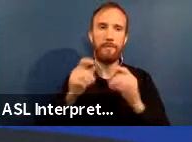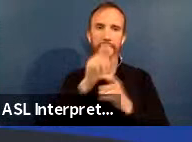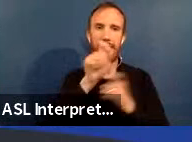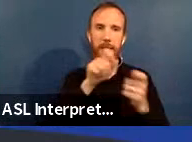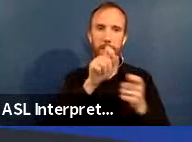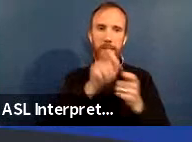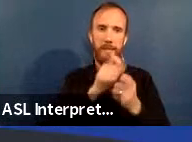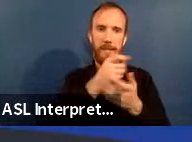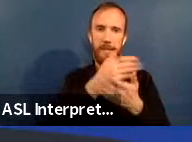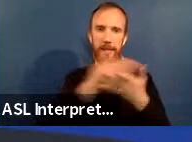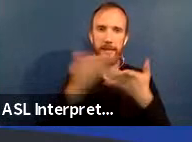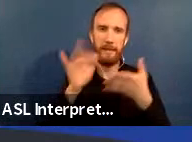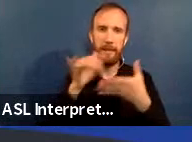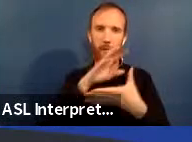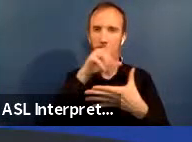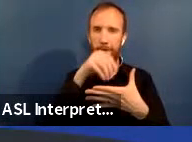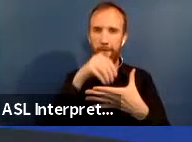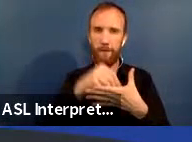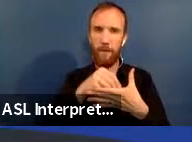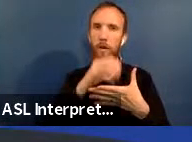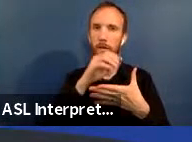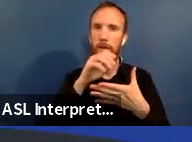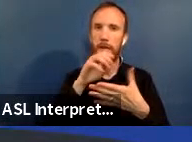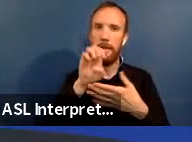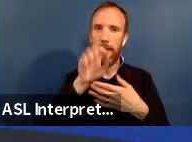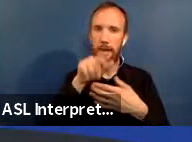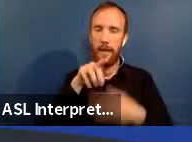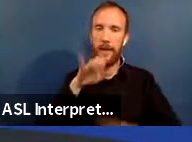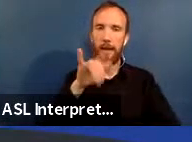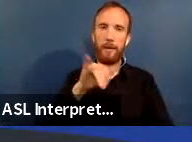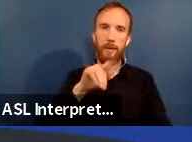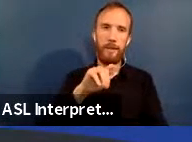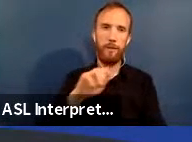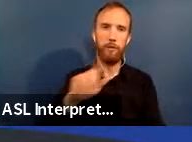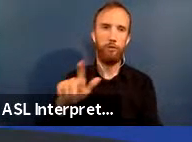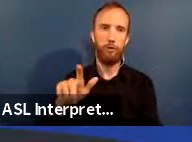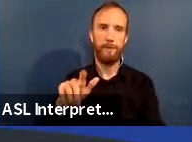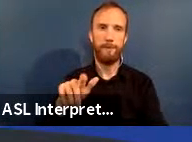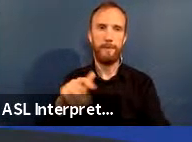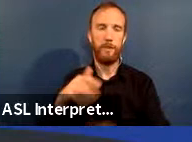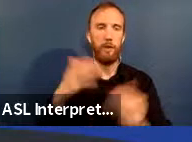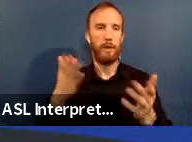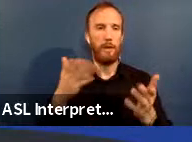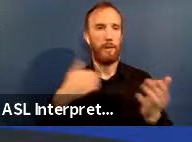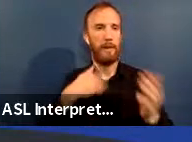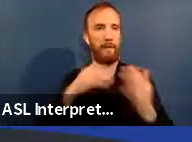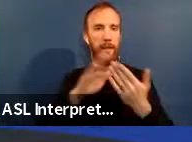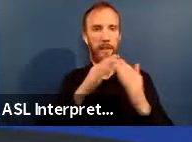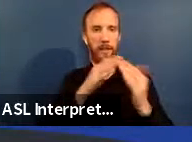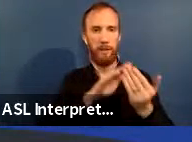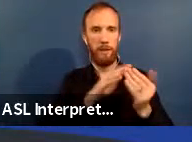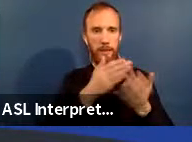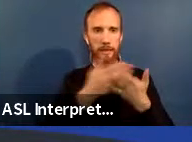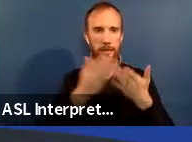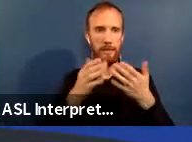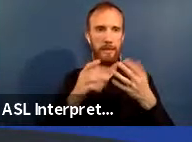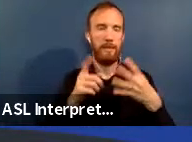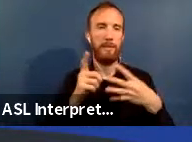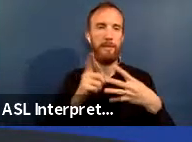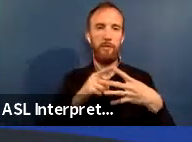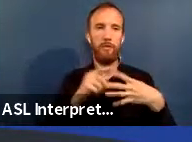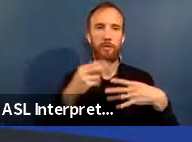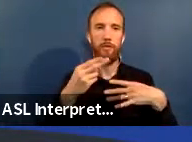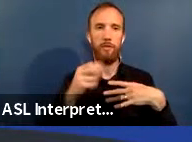that compose the tool, the index tool. So here are the community factors. The first of which is